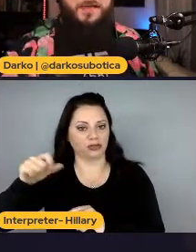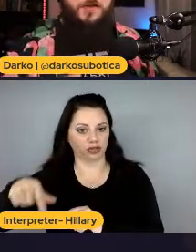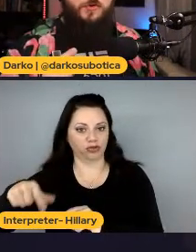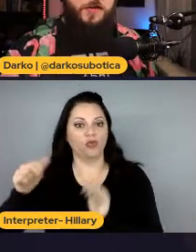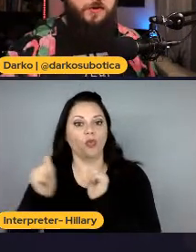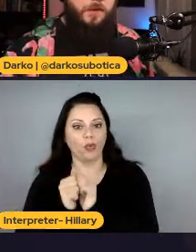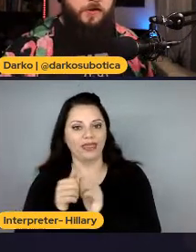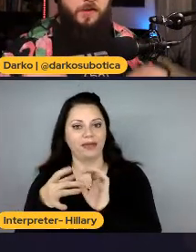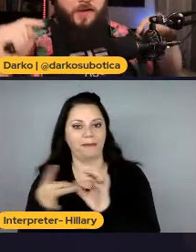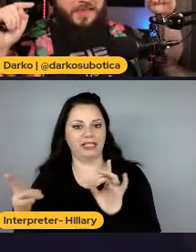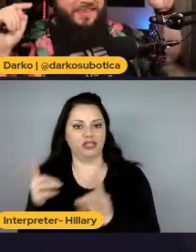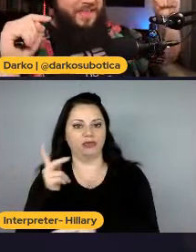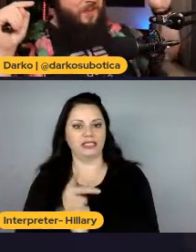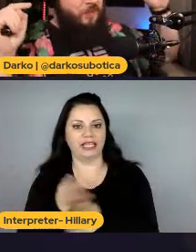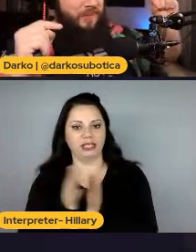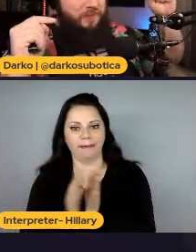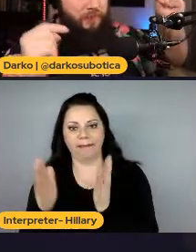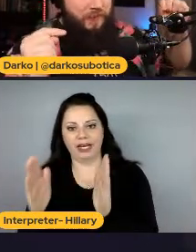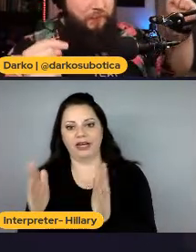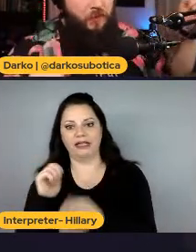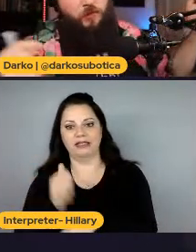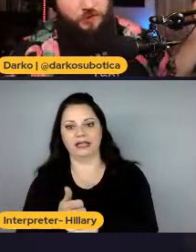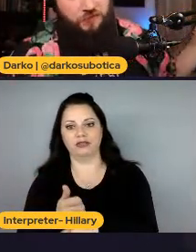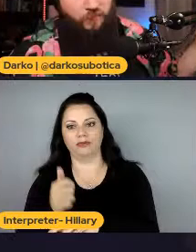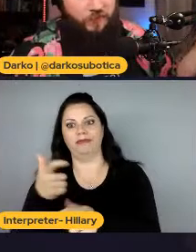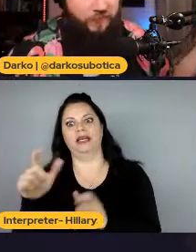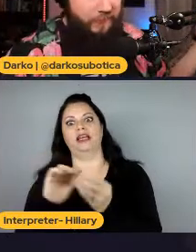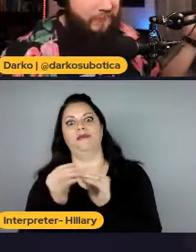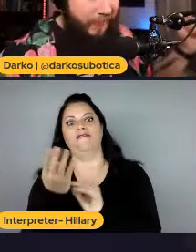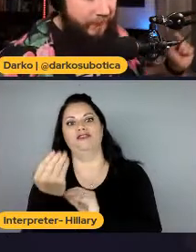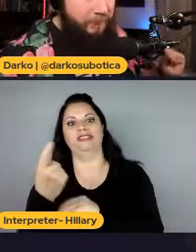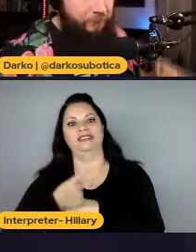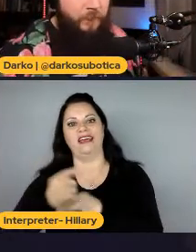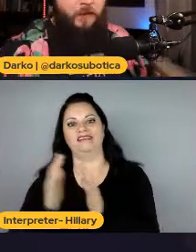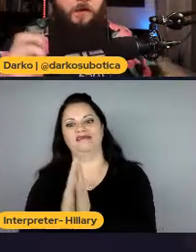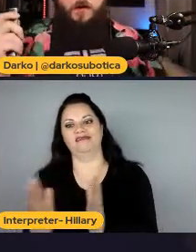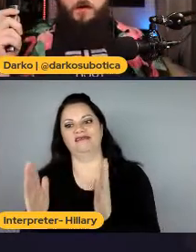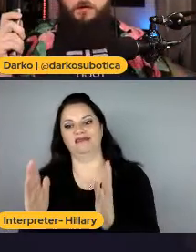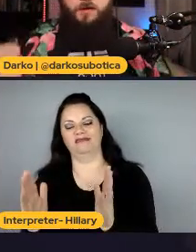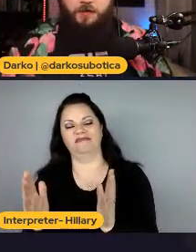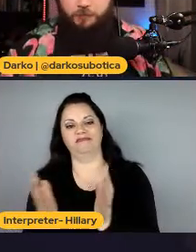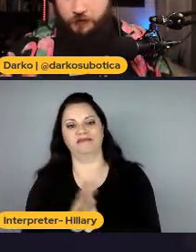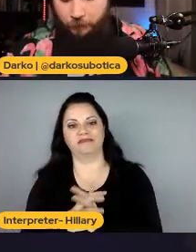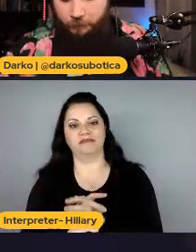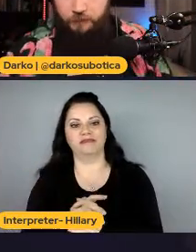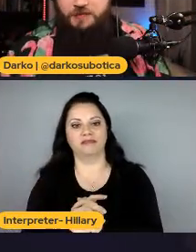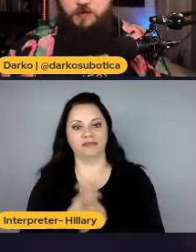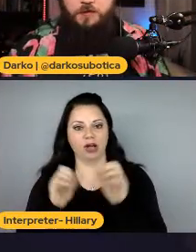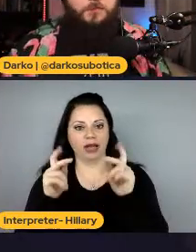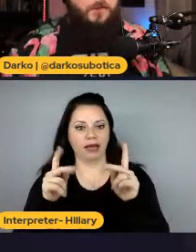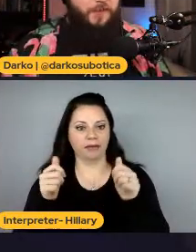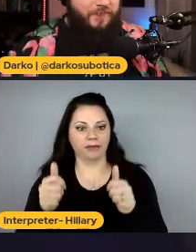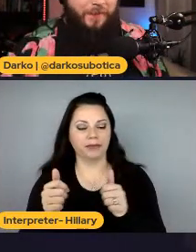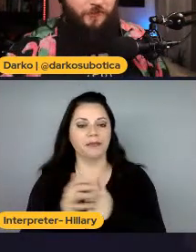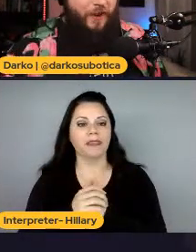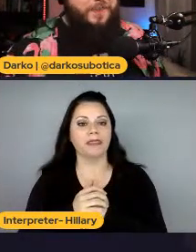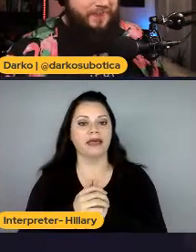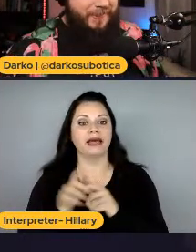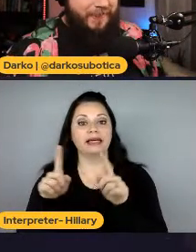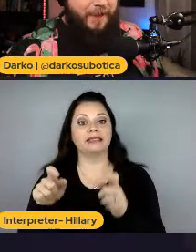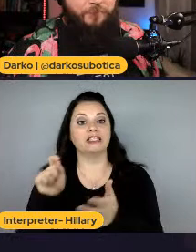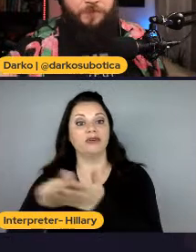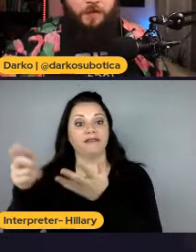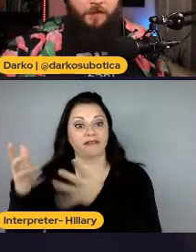with a message retention period set to this big number, which is 14 days in seconds. Perfect. So test written, it's time to